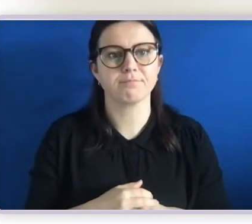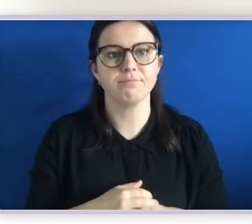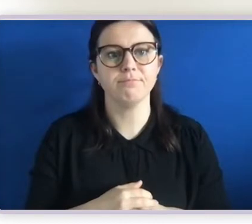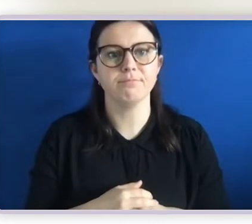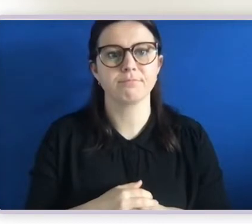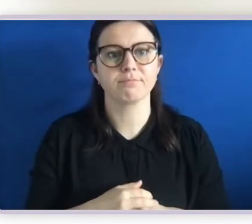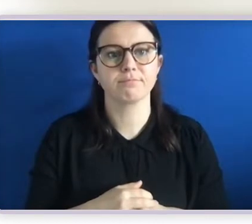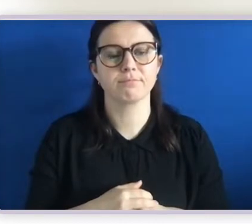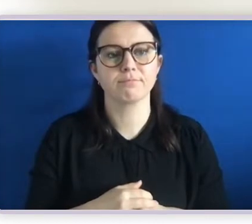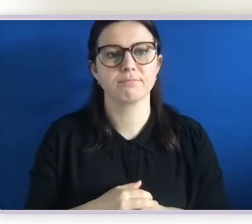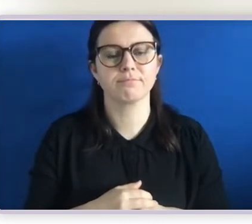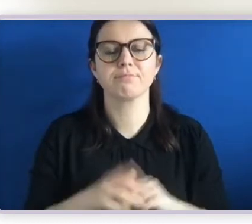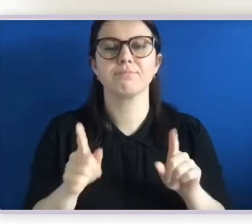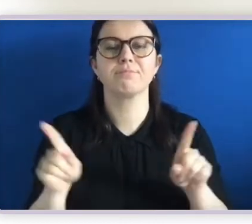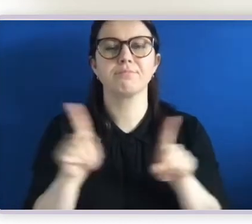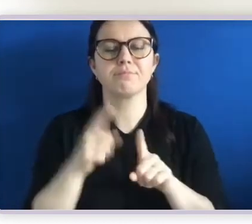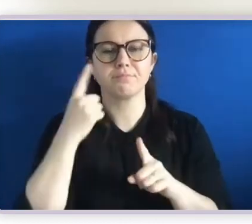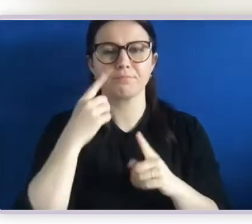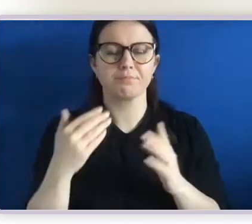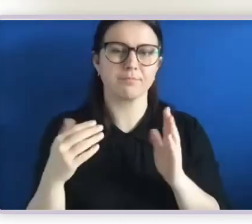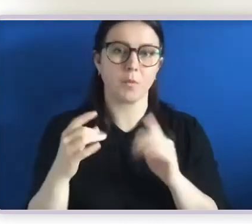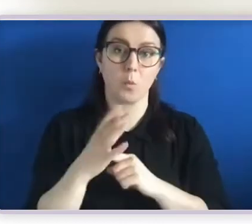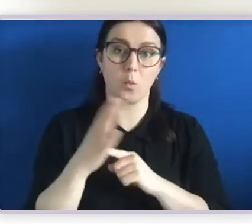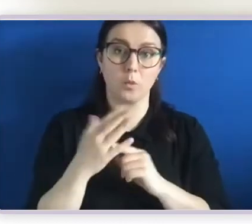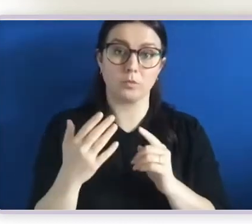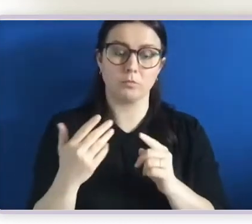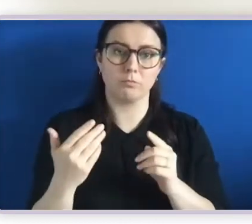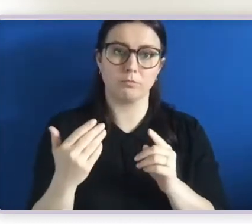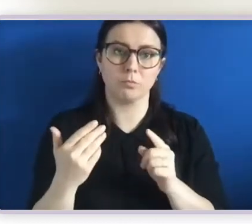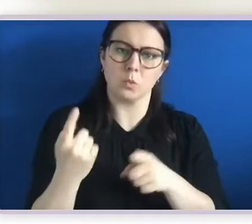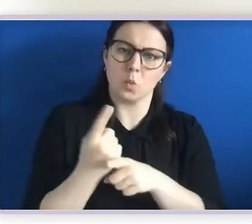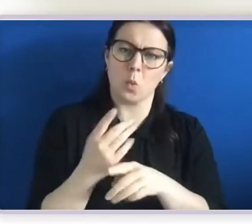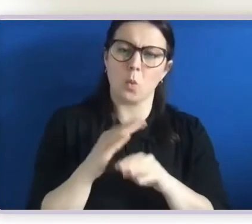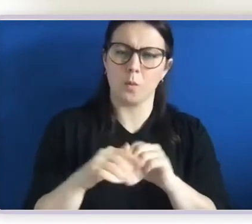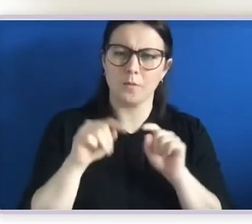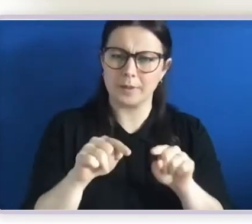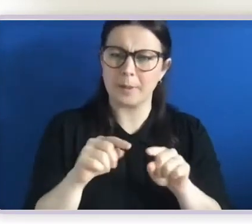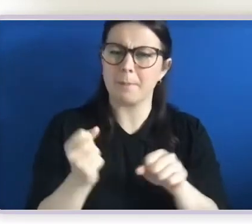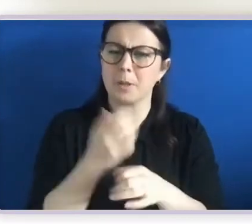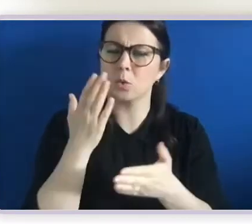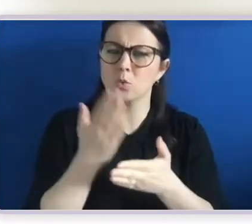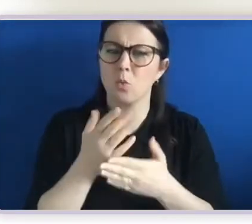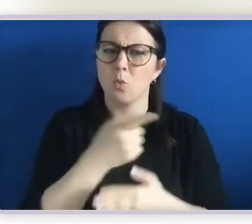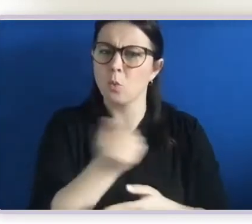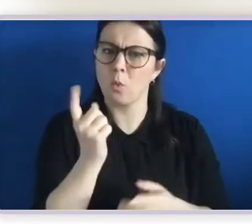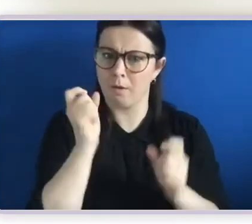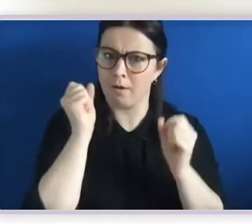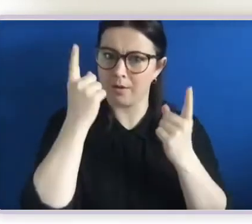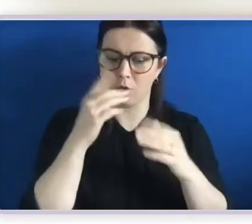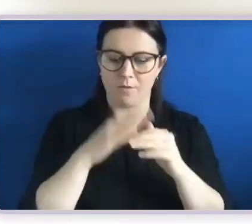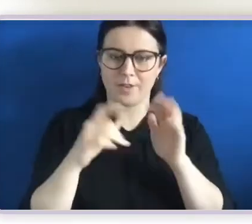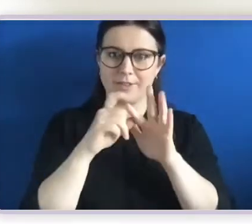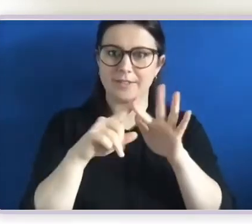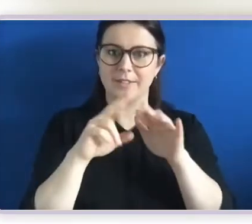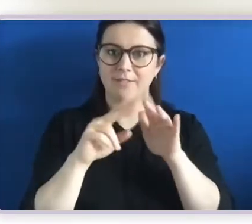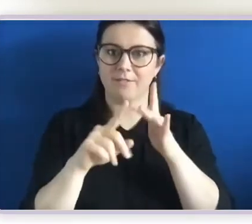It's probably important to just make sure that we understand what the definition in our Act, the Disability Services